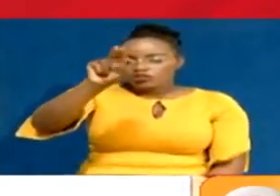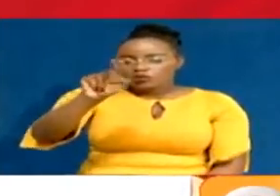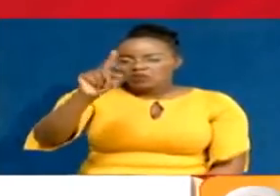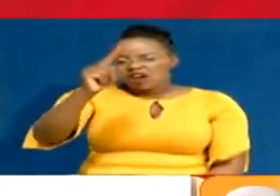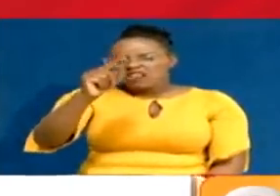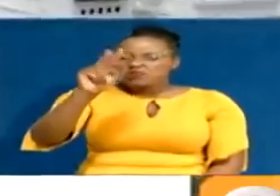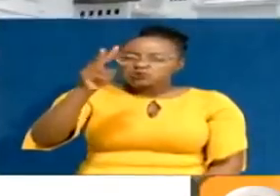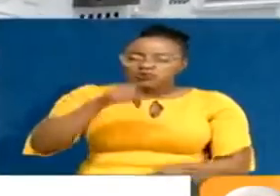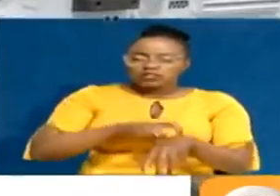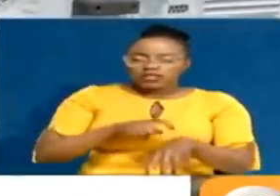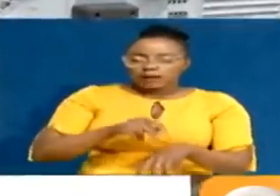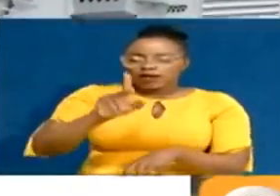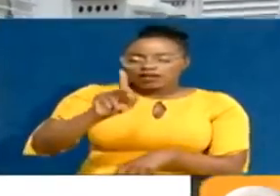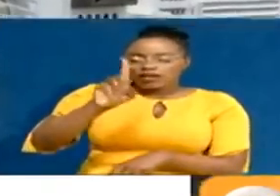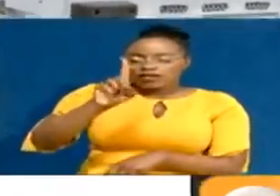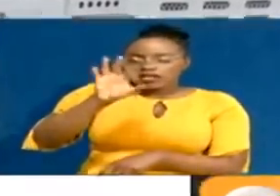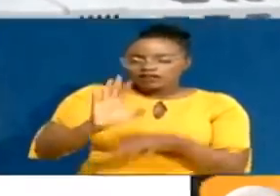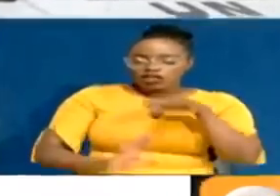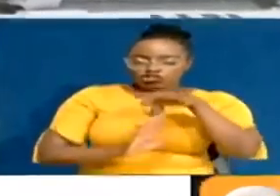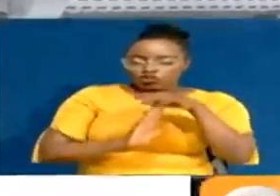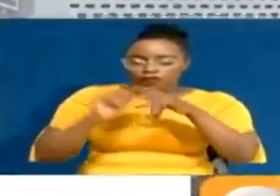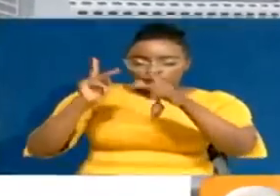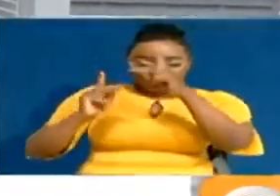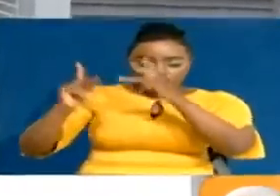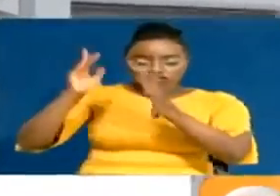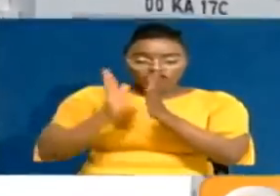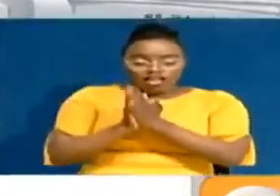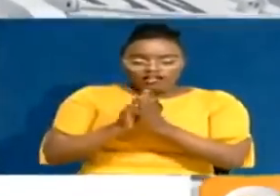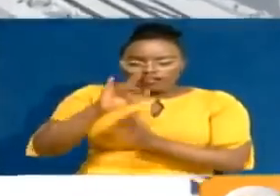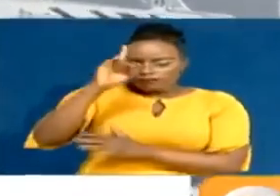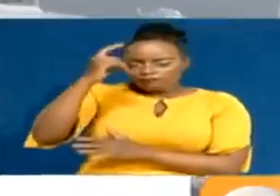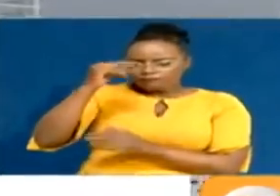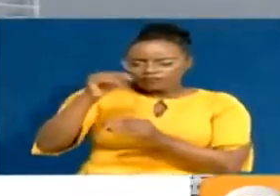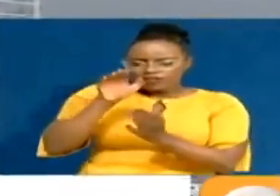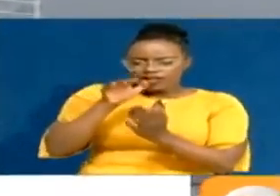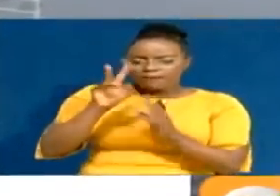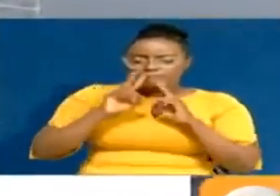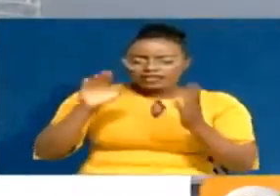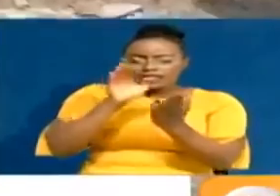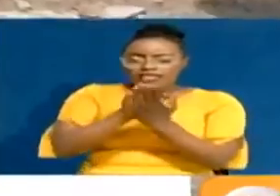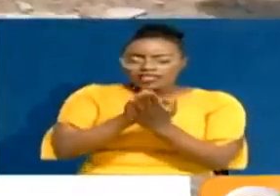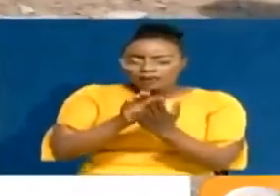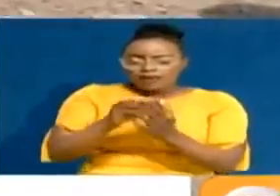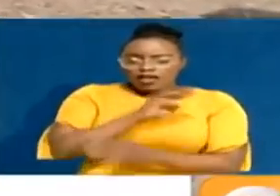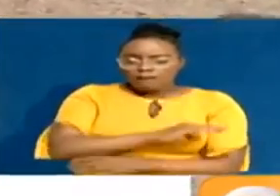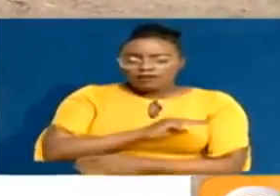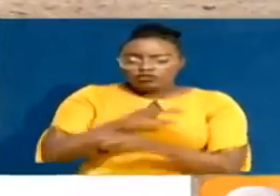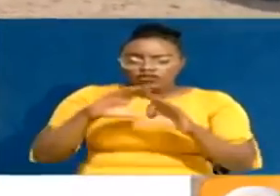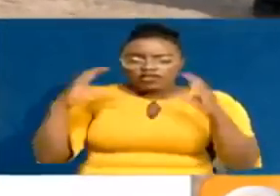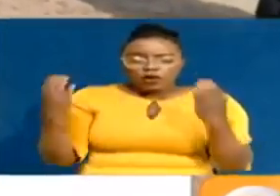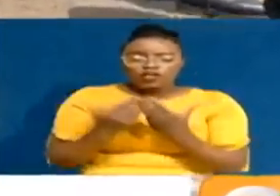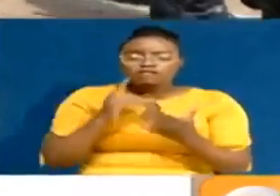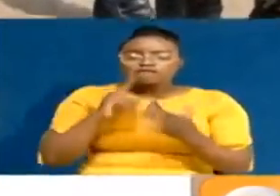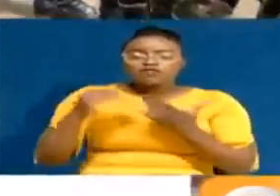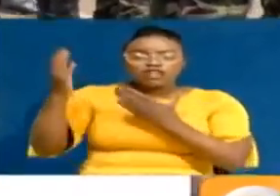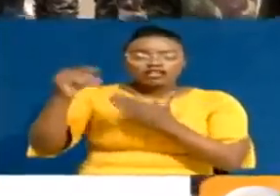mara moja au mbili. With KDF ranked high in professionalism and diligence in peacekeeping missions across the globe, Kibochi stated